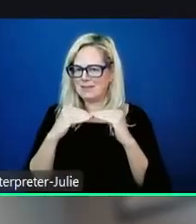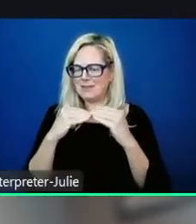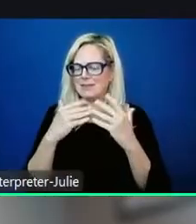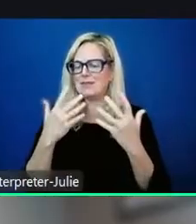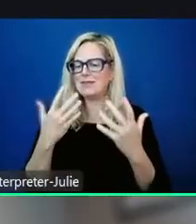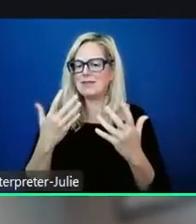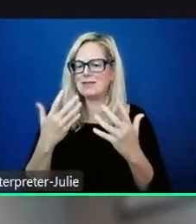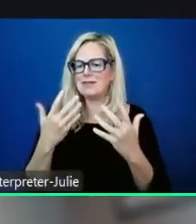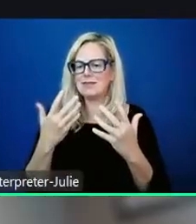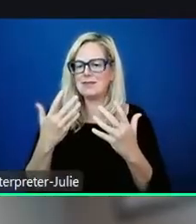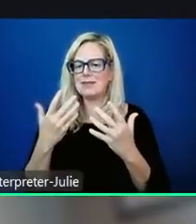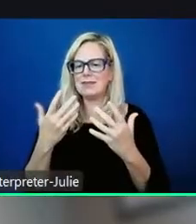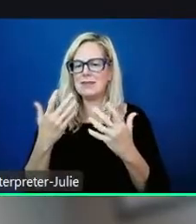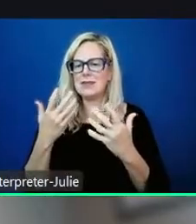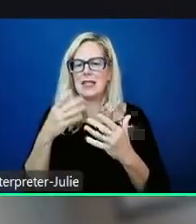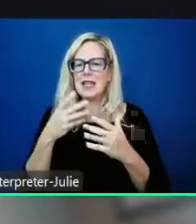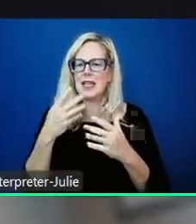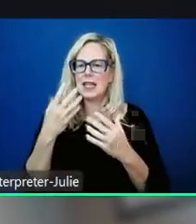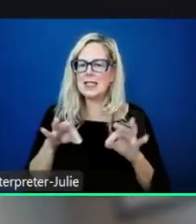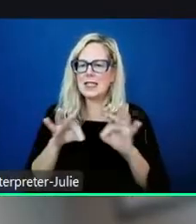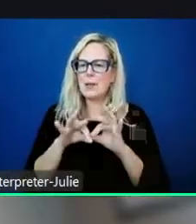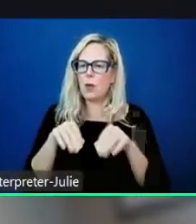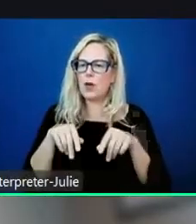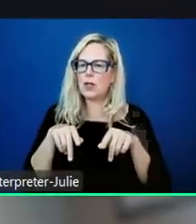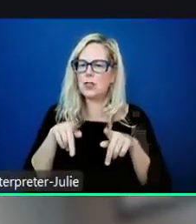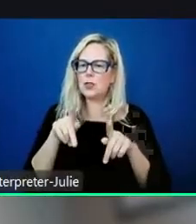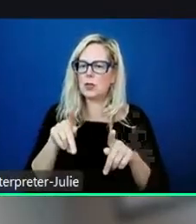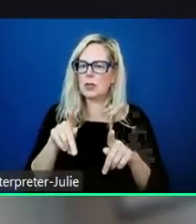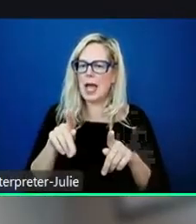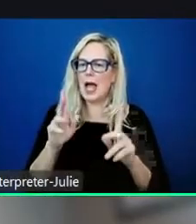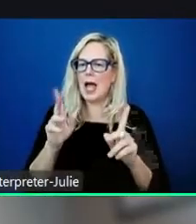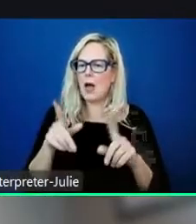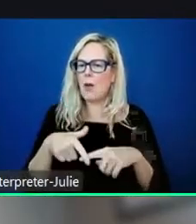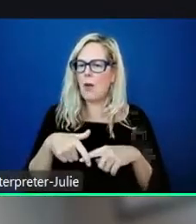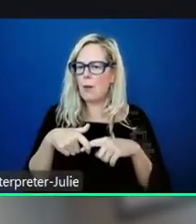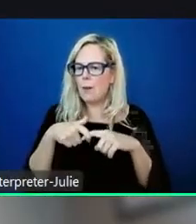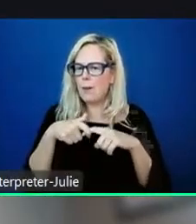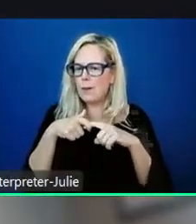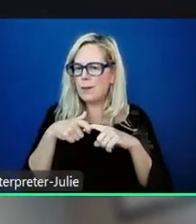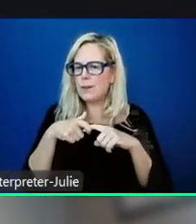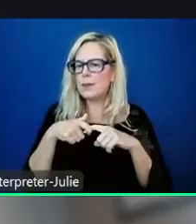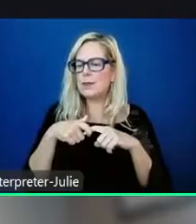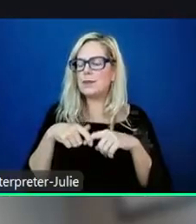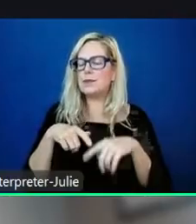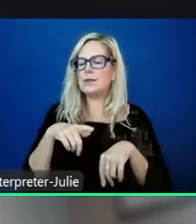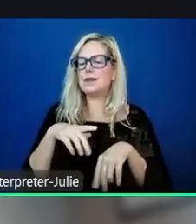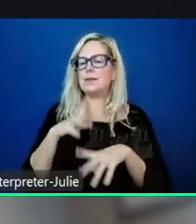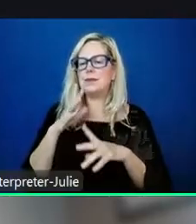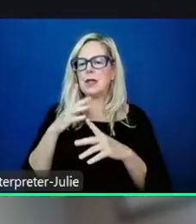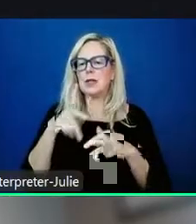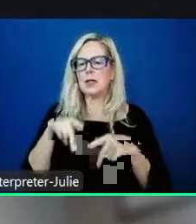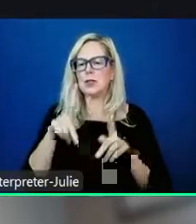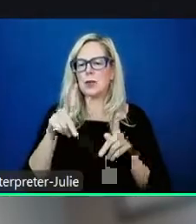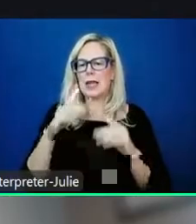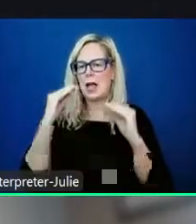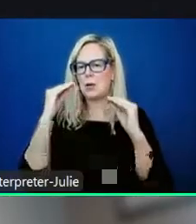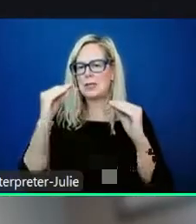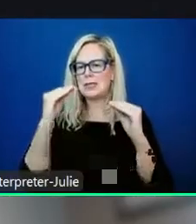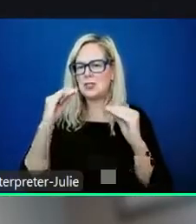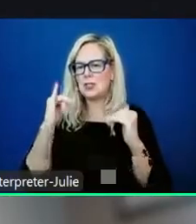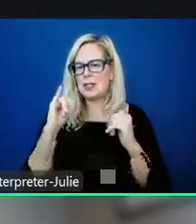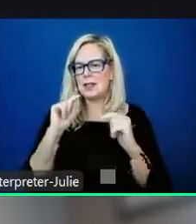momentary pause of 5 to 10 seconds while rounding or gauging Socratic teaching to allow time to think when answering questions or at the start